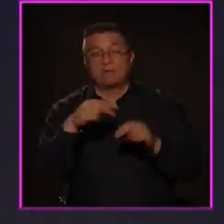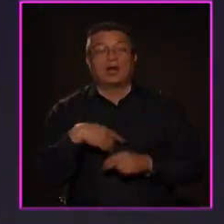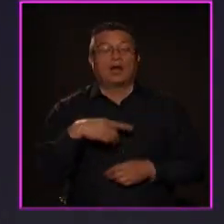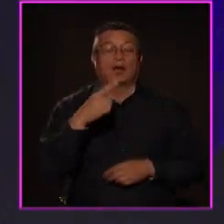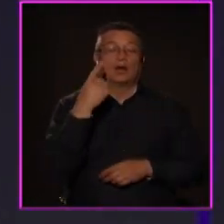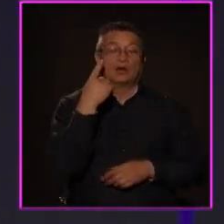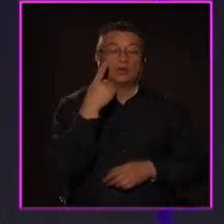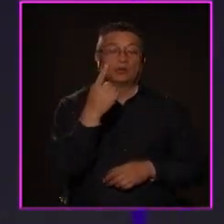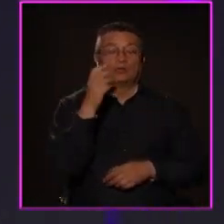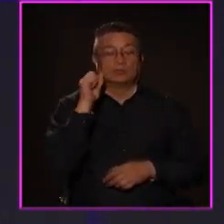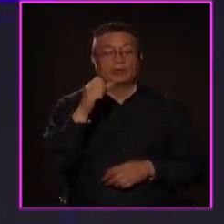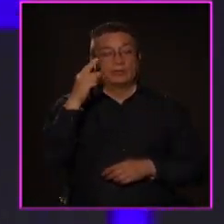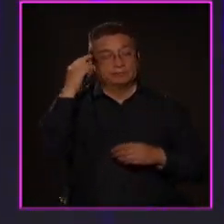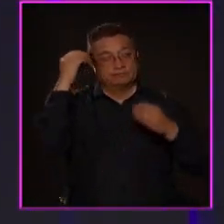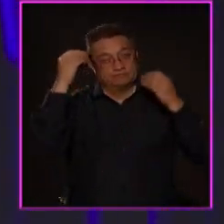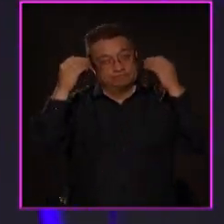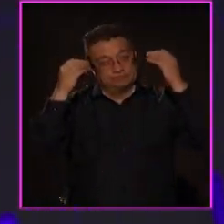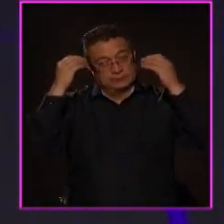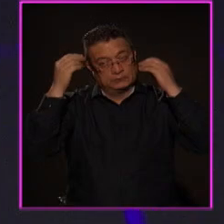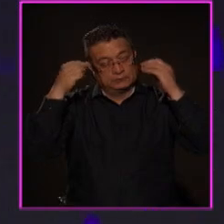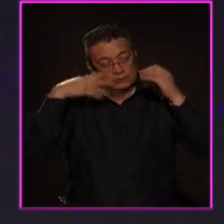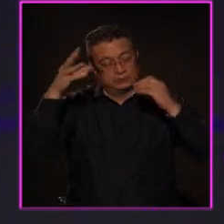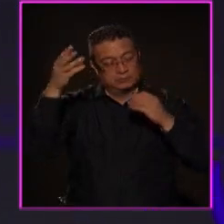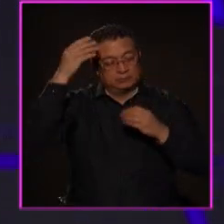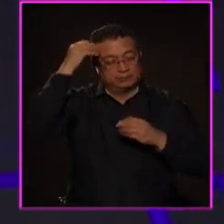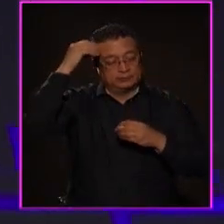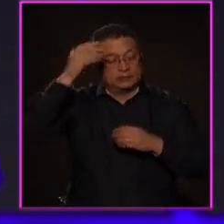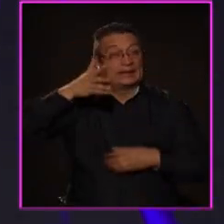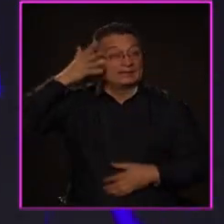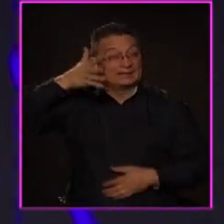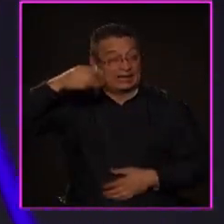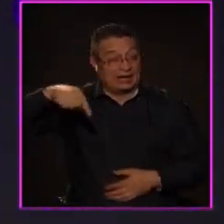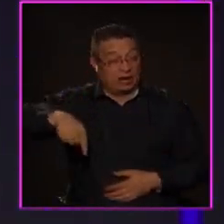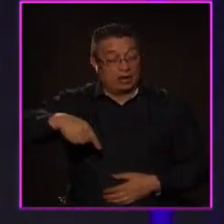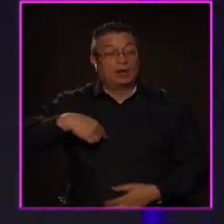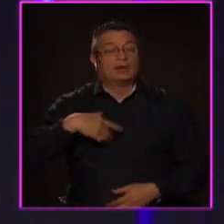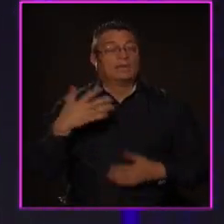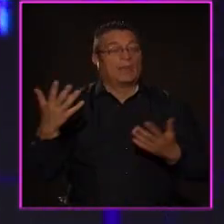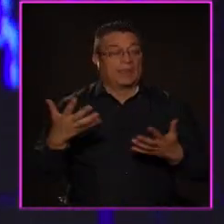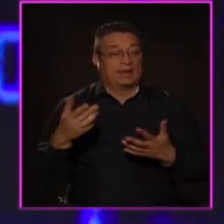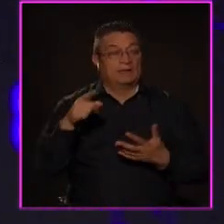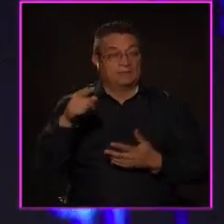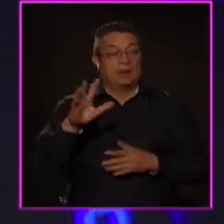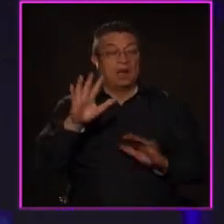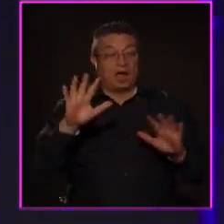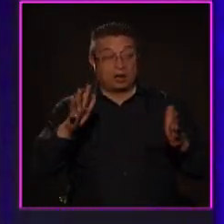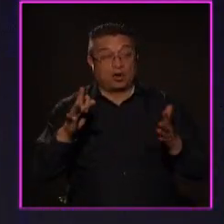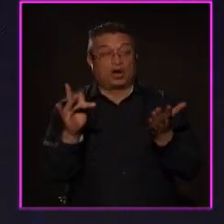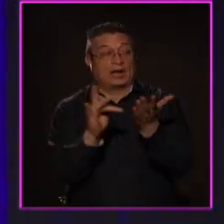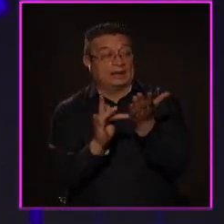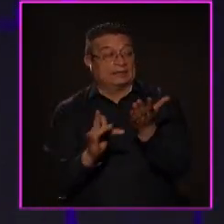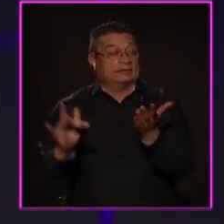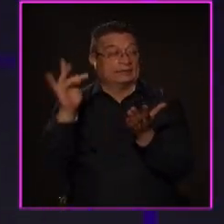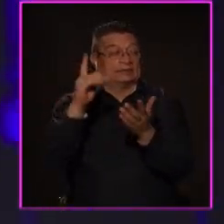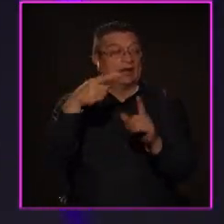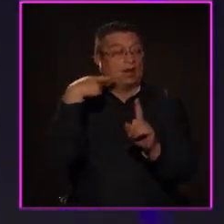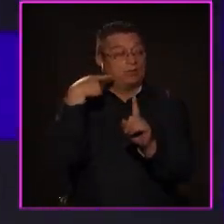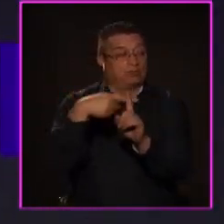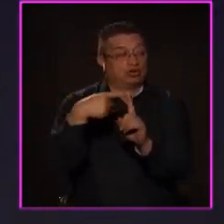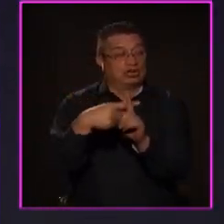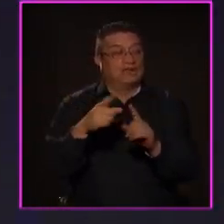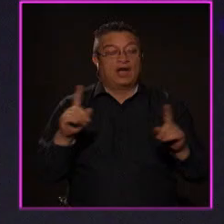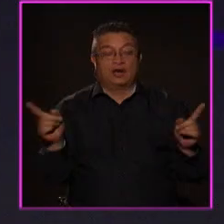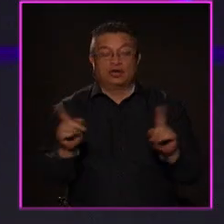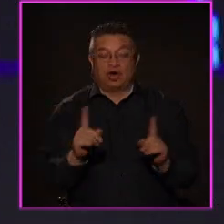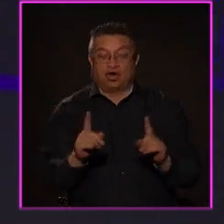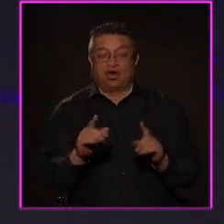is that okay, so maybe AI is not positive, right? Maybe we shouldn't use